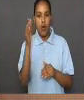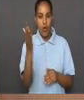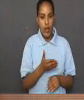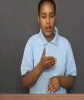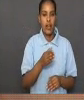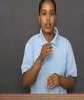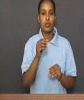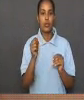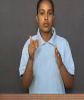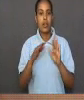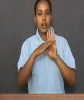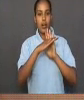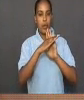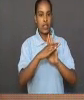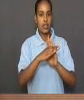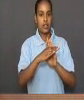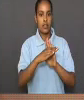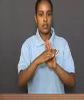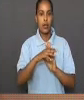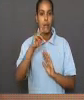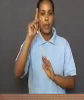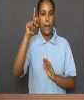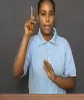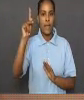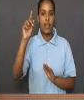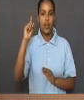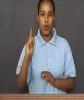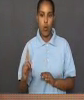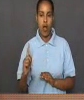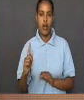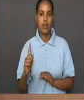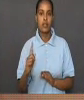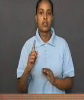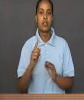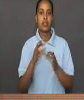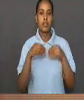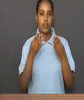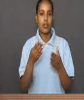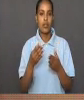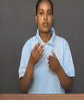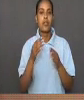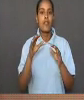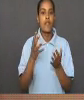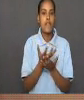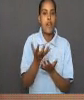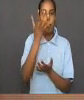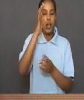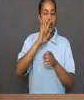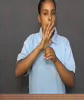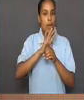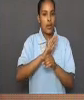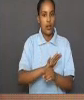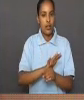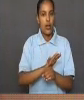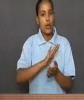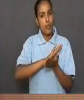solution, represented by P1, is given by the vapor pressure of